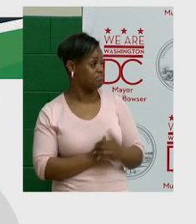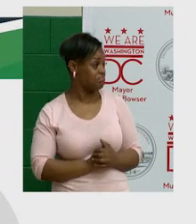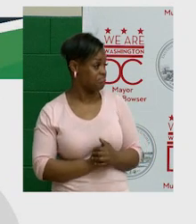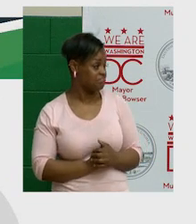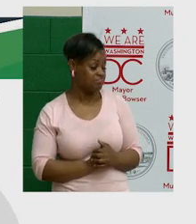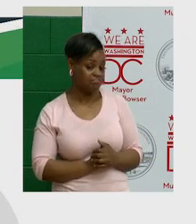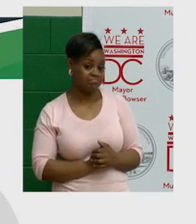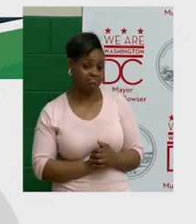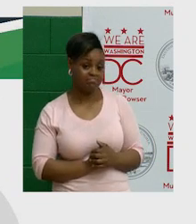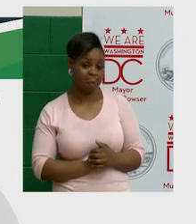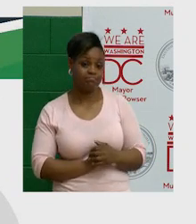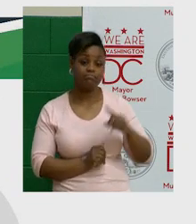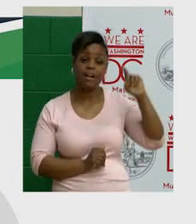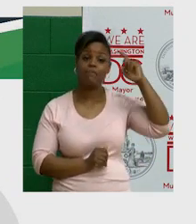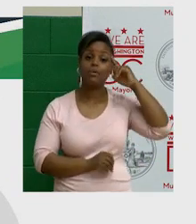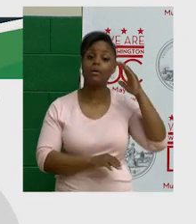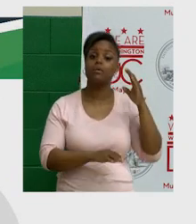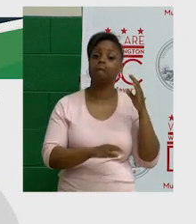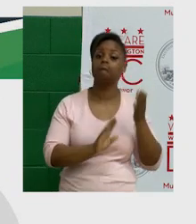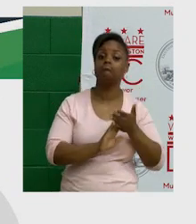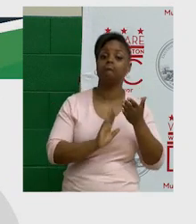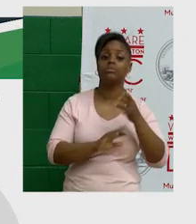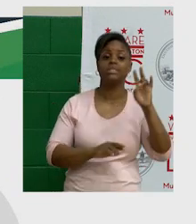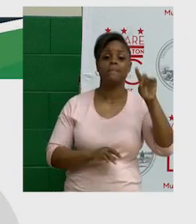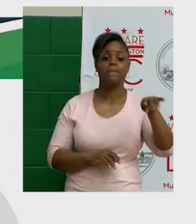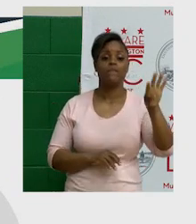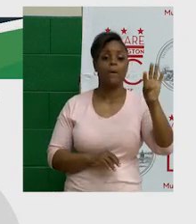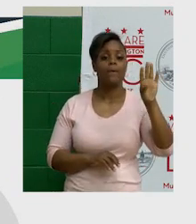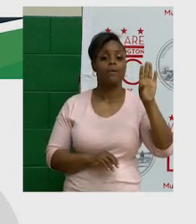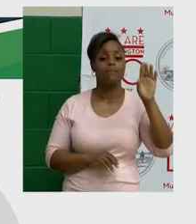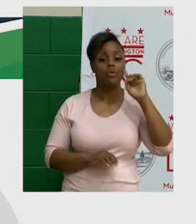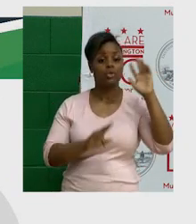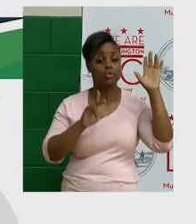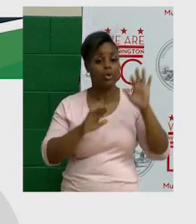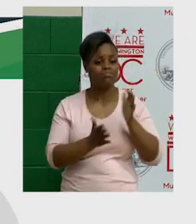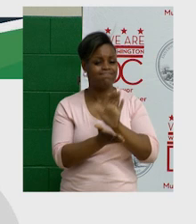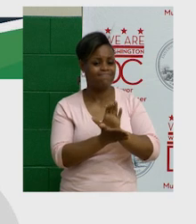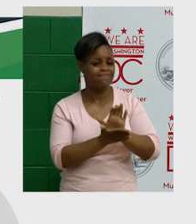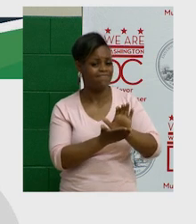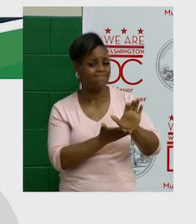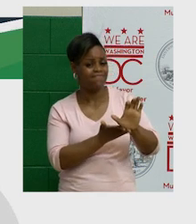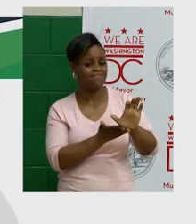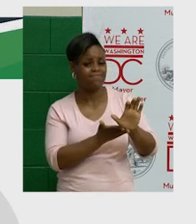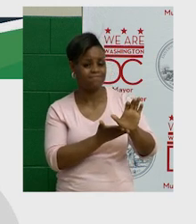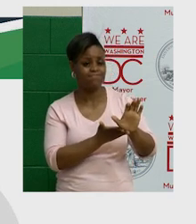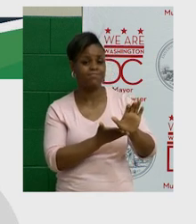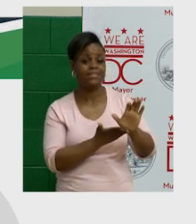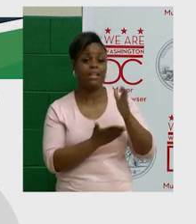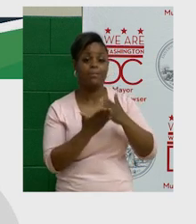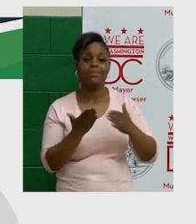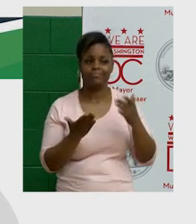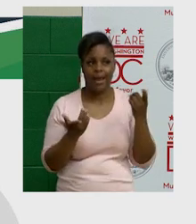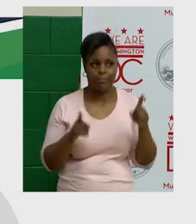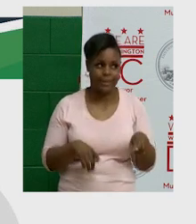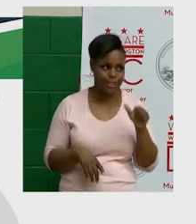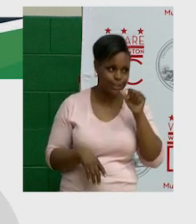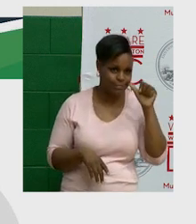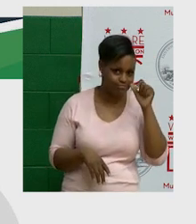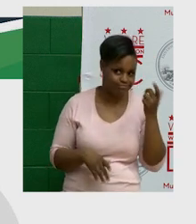$7.4 million for snow removal, some of that money we spent yesterday to tackle the weather event and snow.